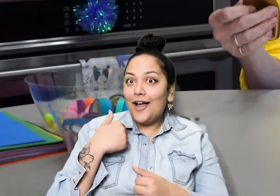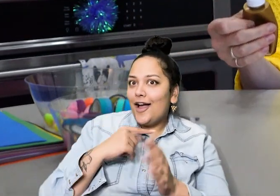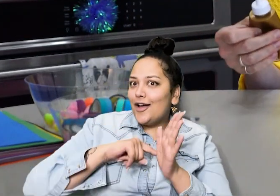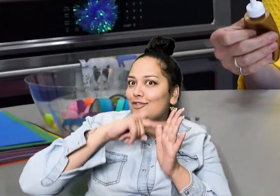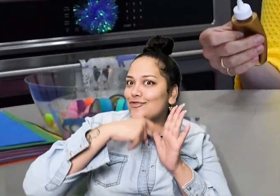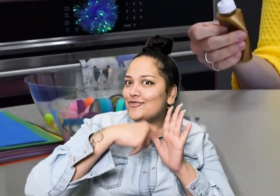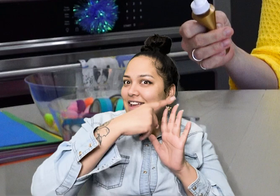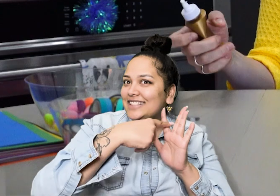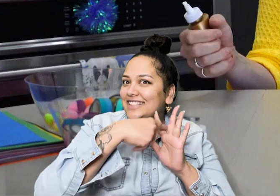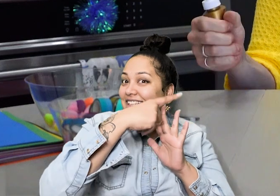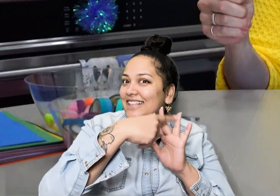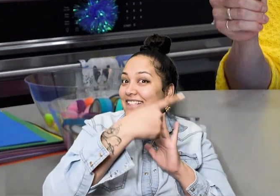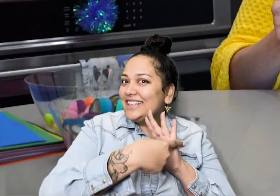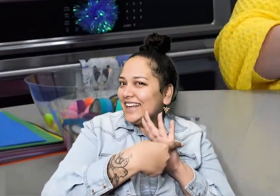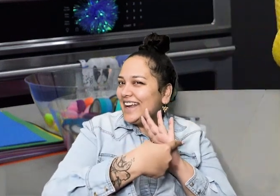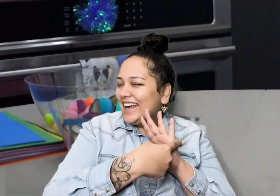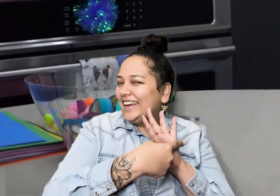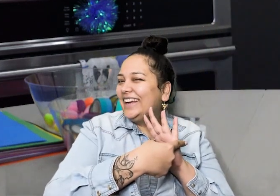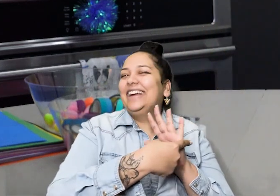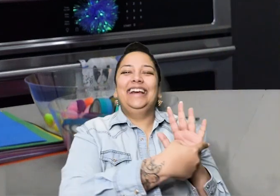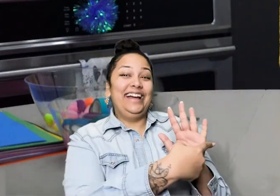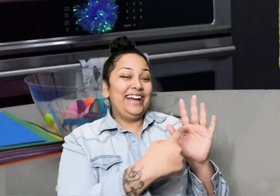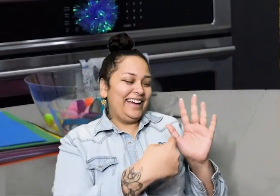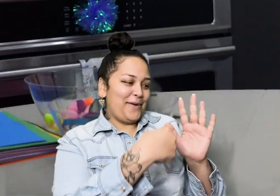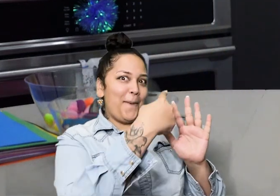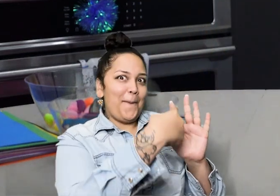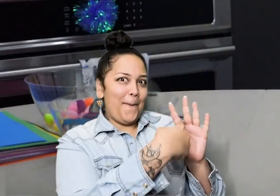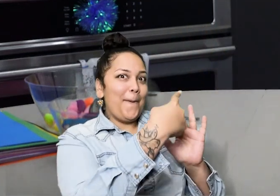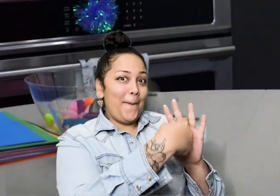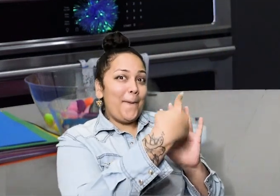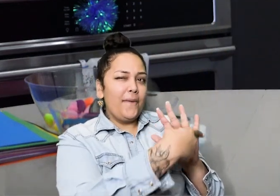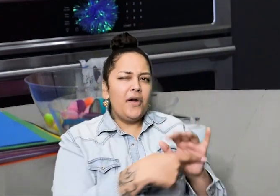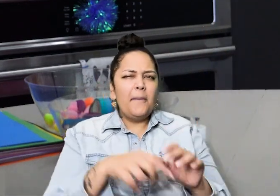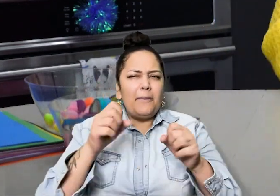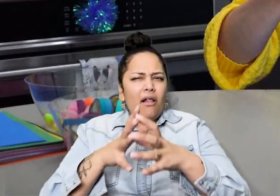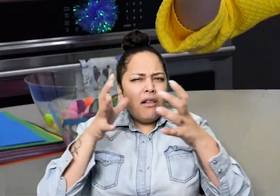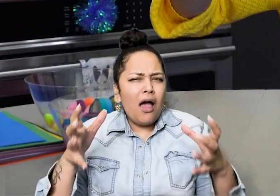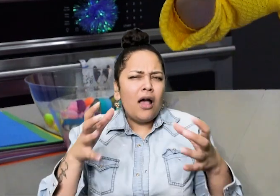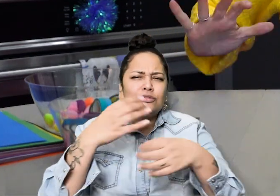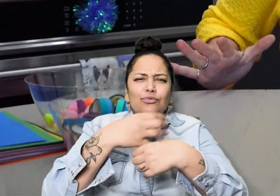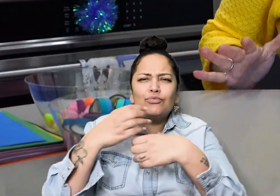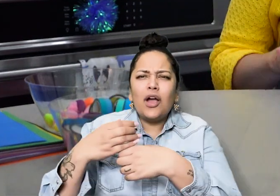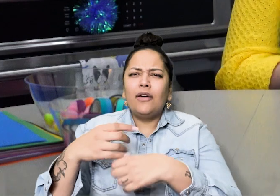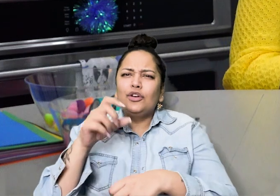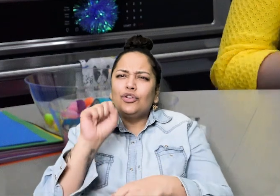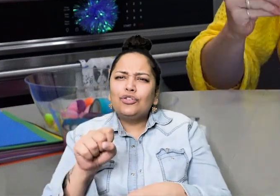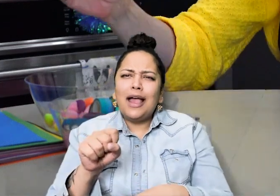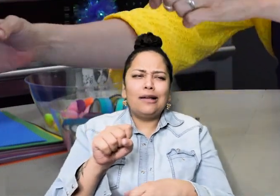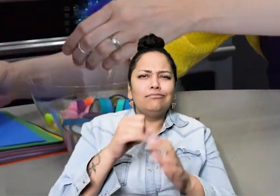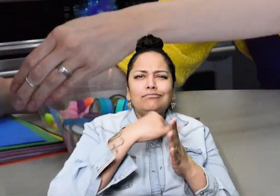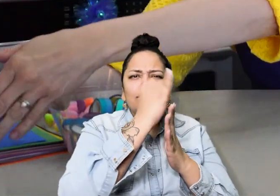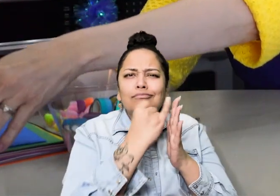nice. And so now we need to trace our palm. And there's lots of crafts that